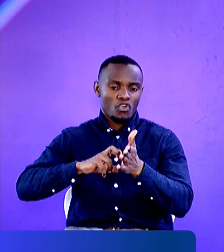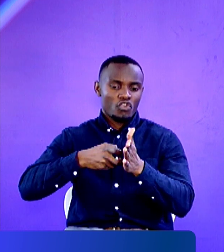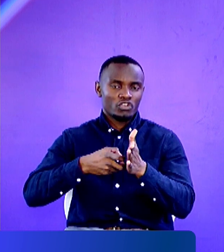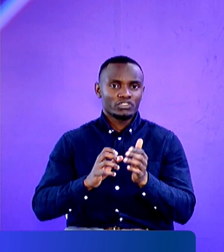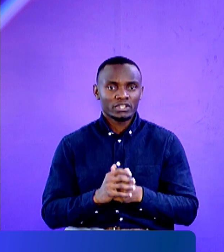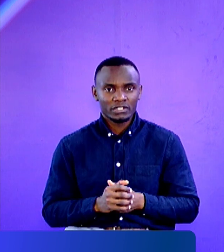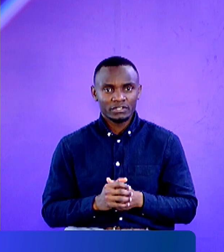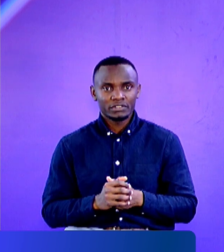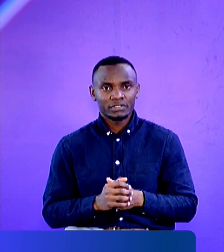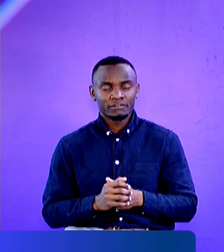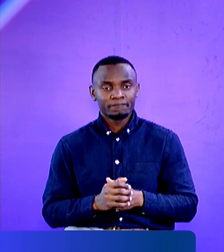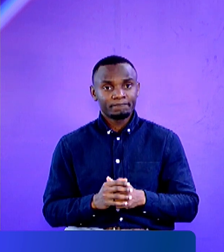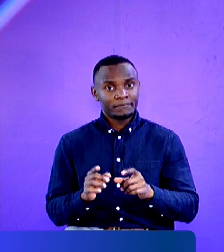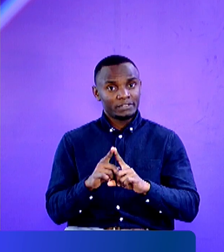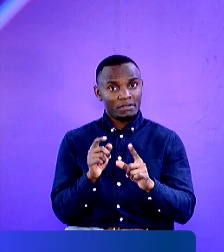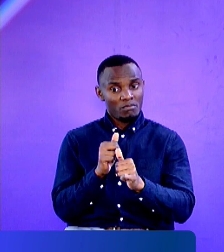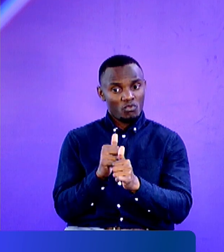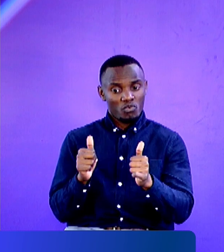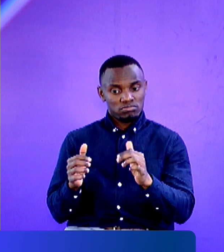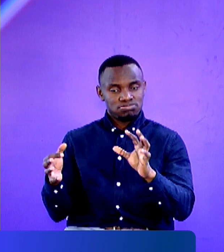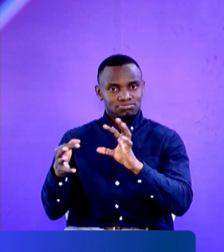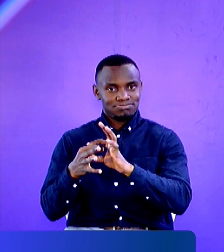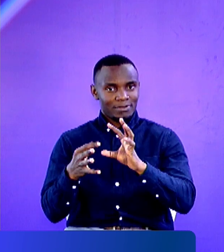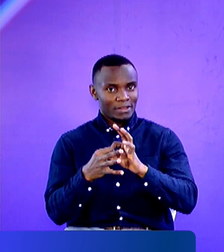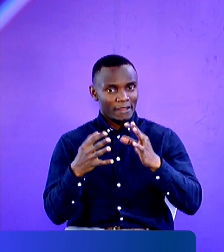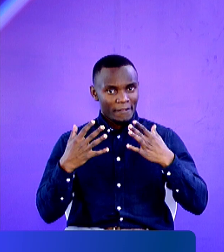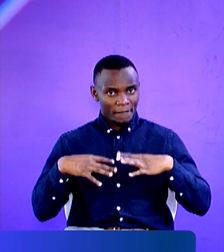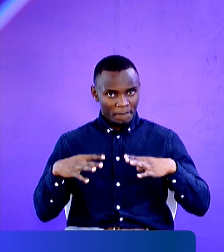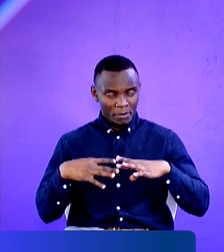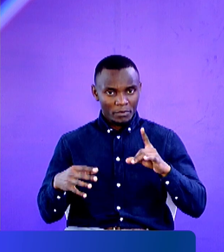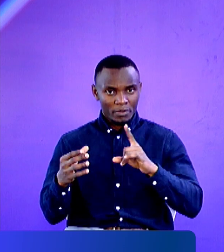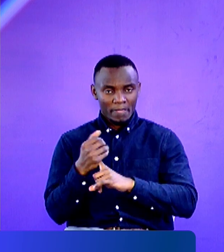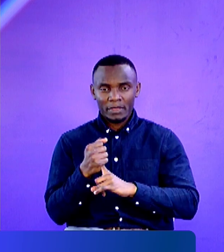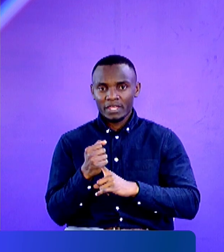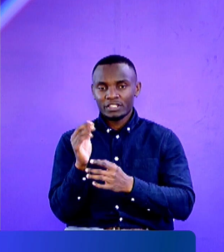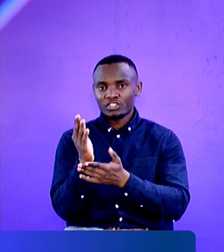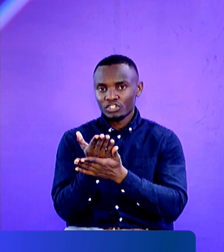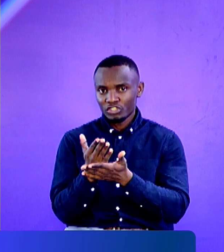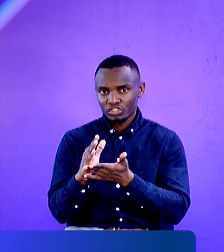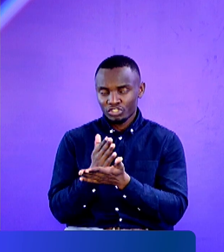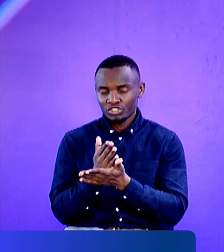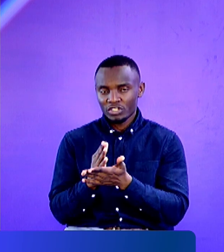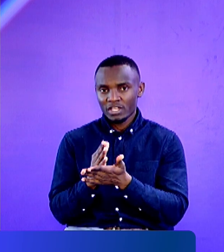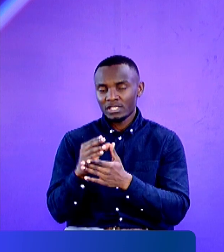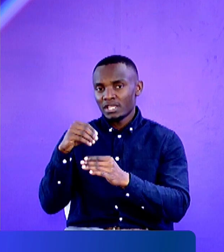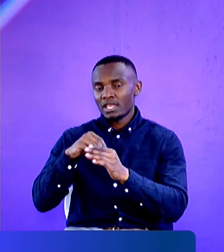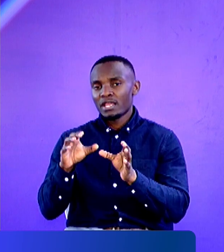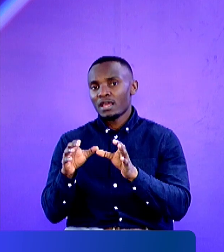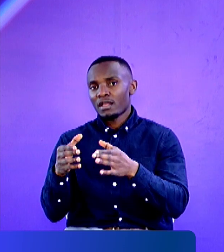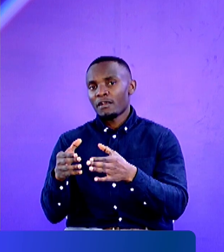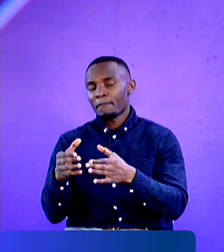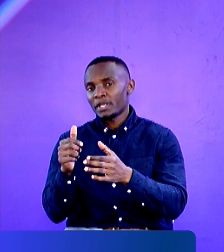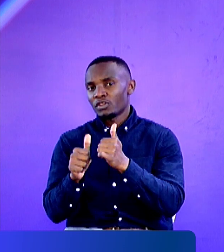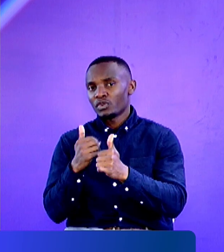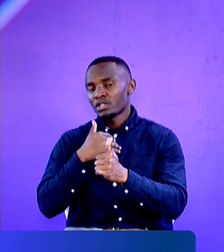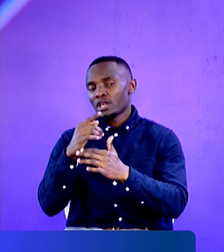about? Well-connected individuals have secured a stake in a company at the center of a 45